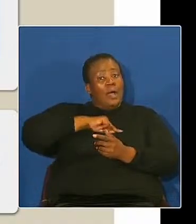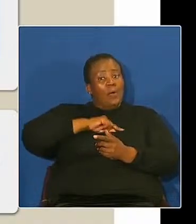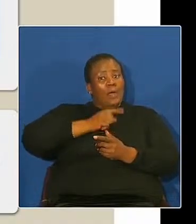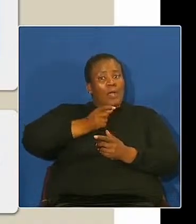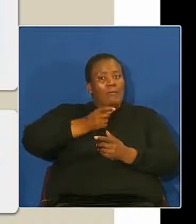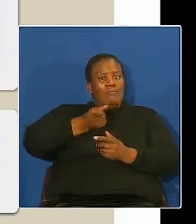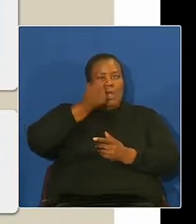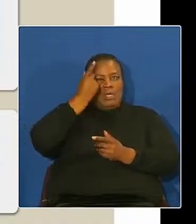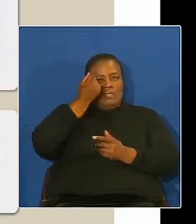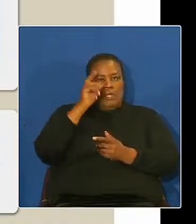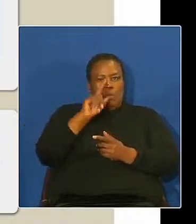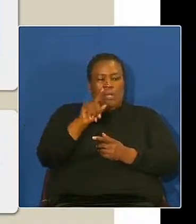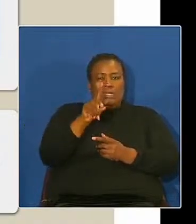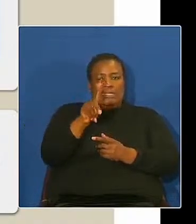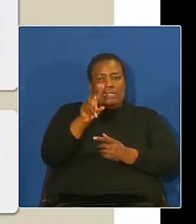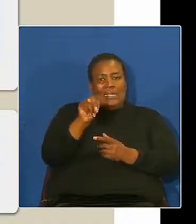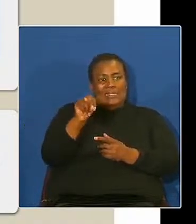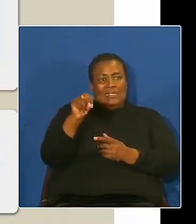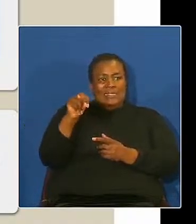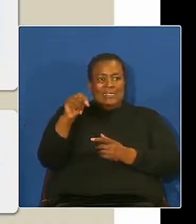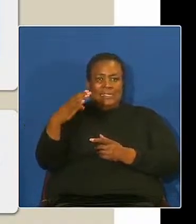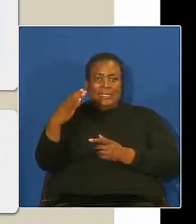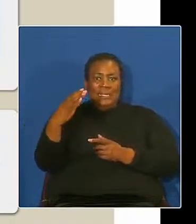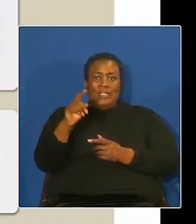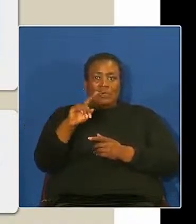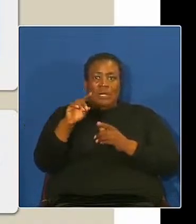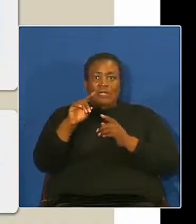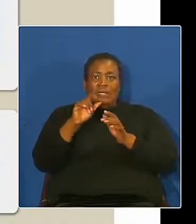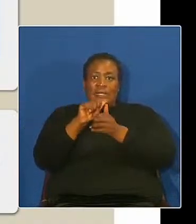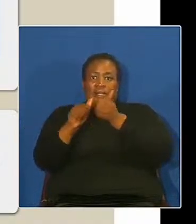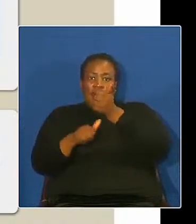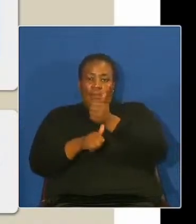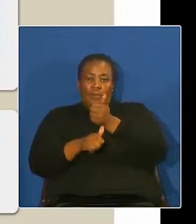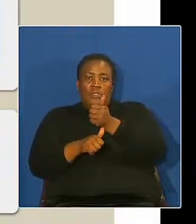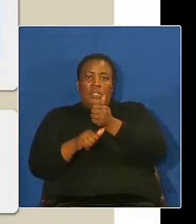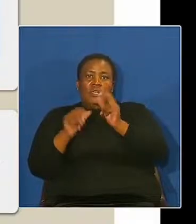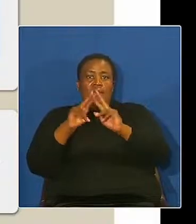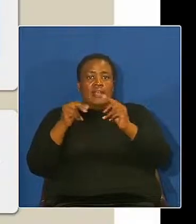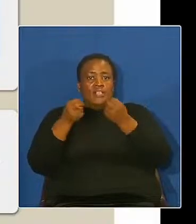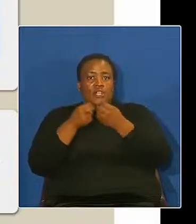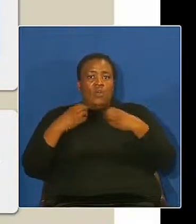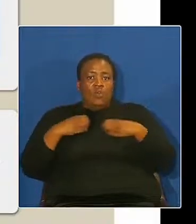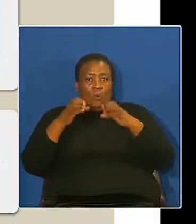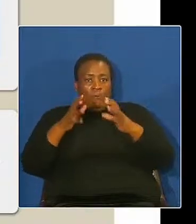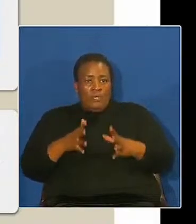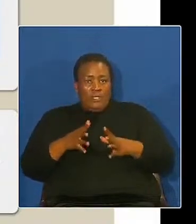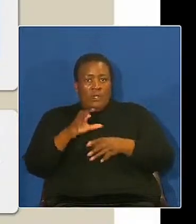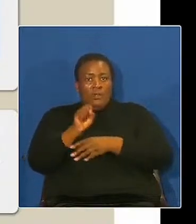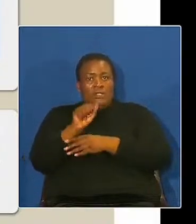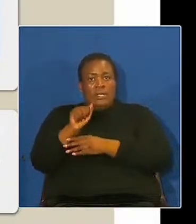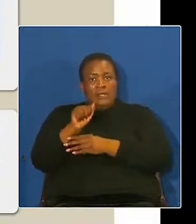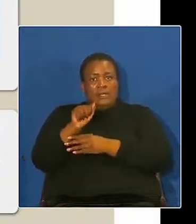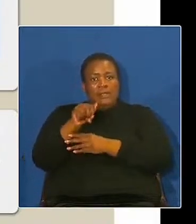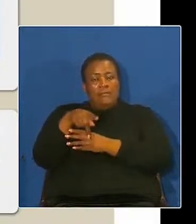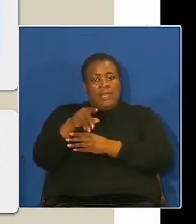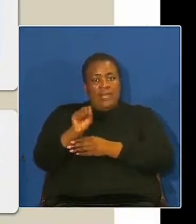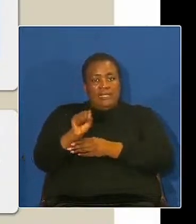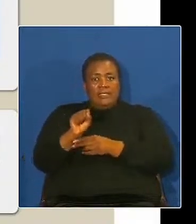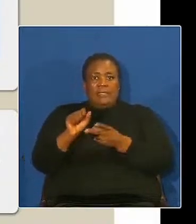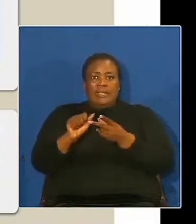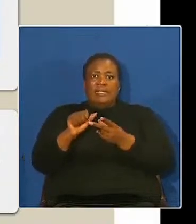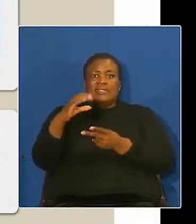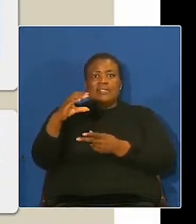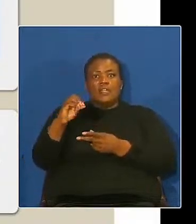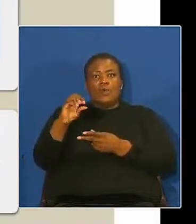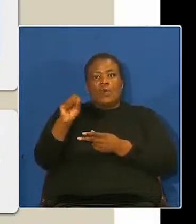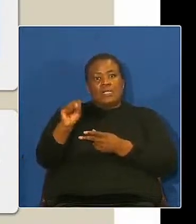DNC is the short weight of Deputy National Commissioner in the SAPS, and the chief and COS